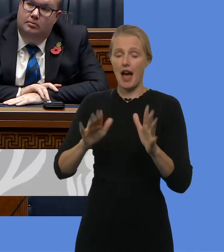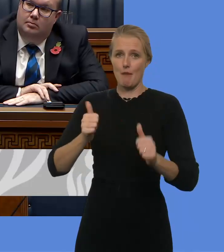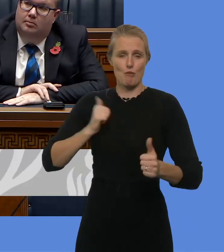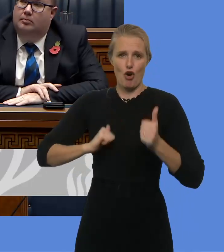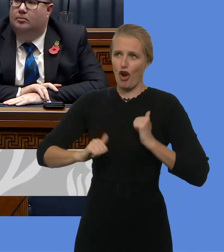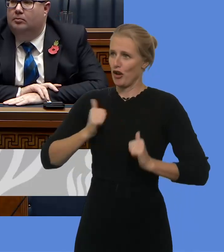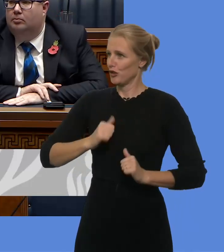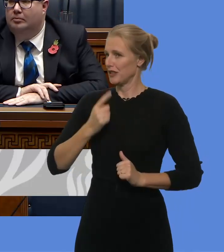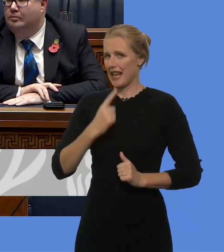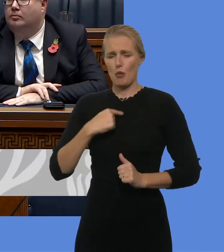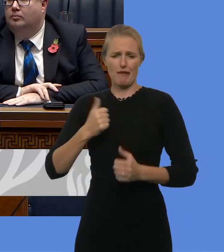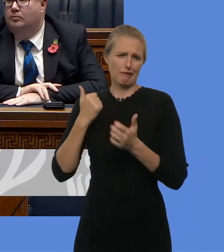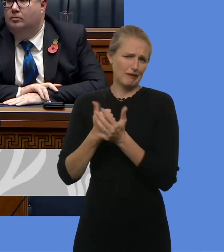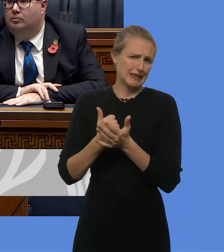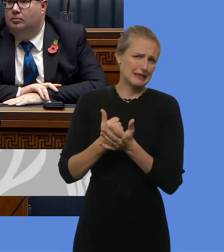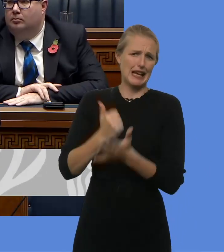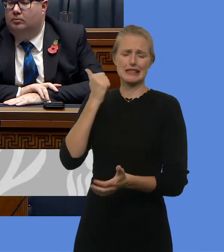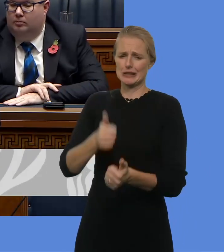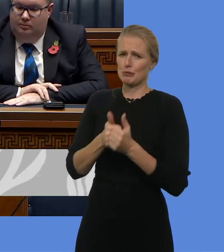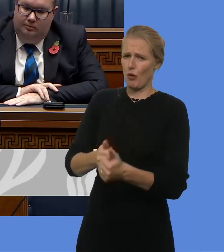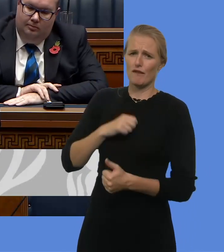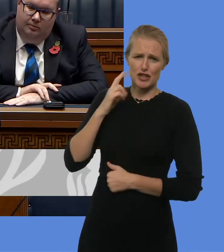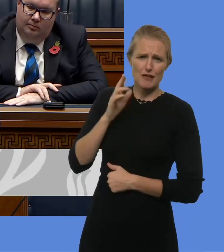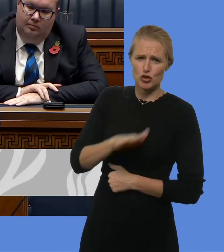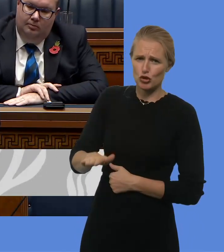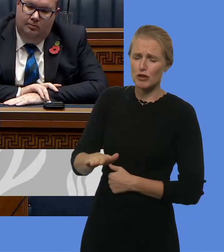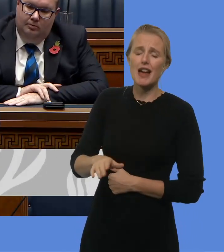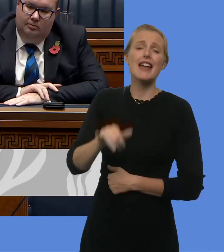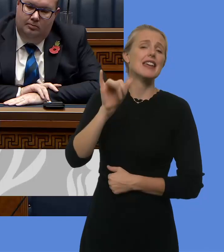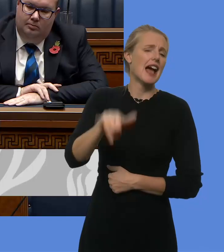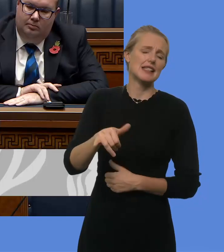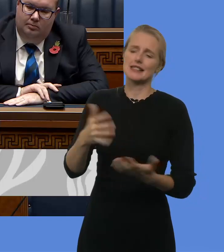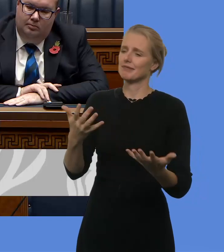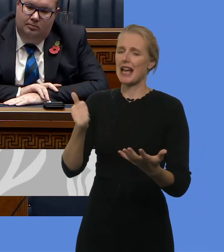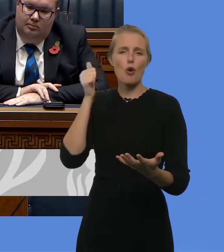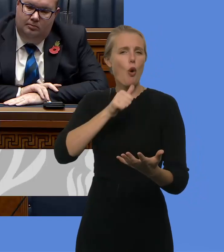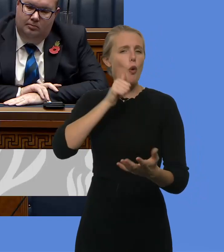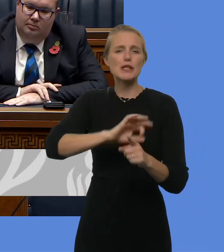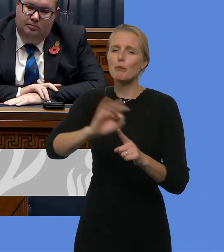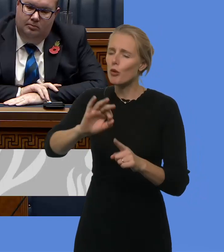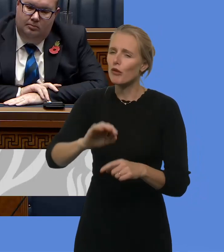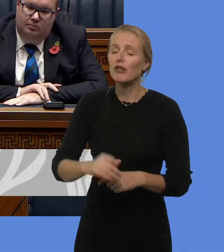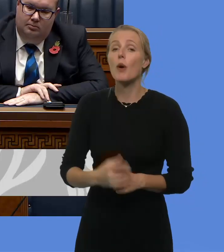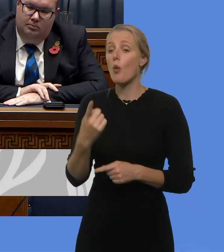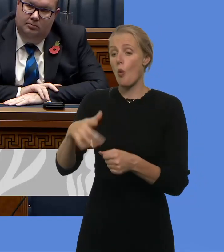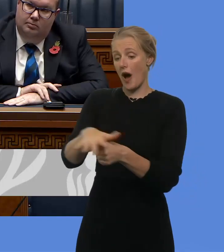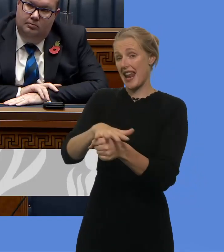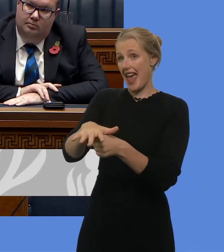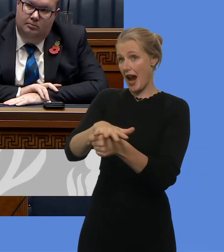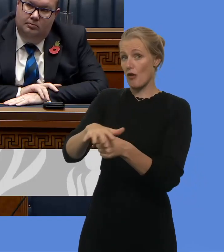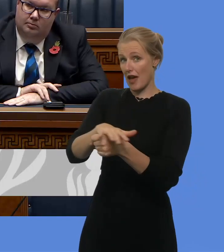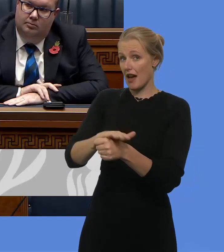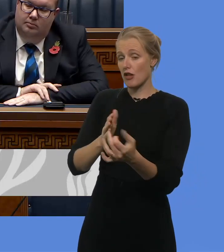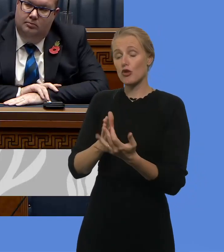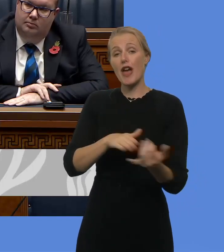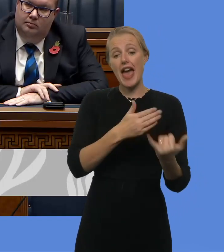support we have for deaf children in Northern Ireland, there's always room for improvement. One of the areas for focus identified through the end-to-end review